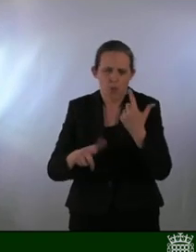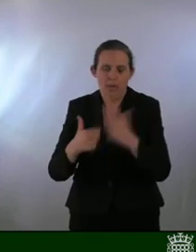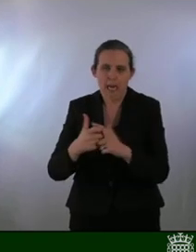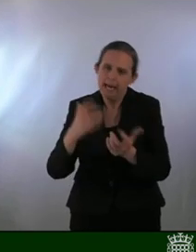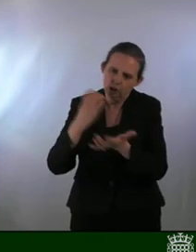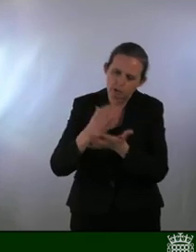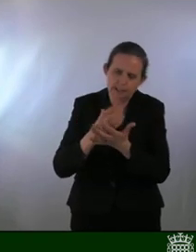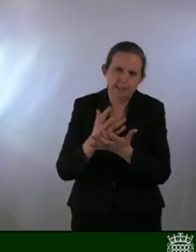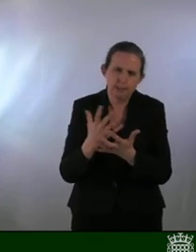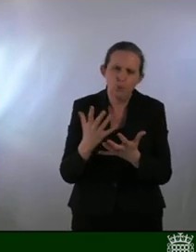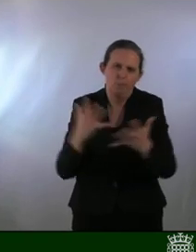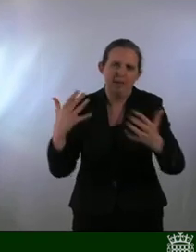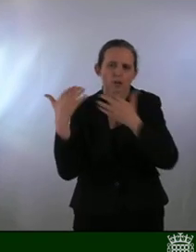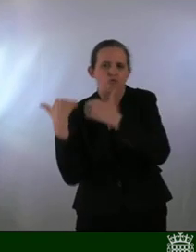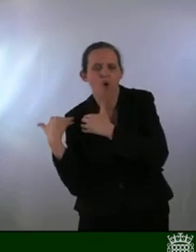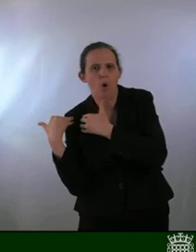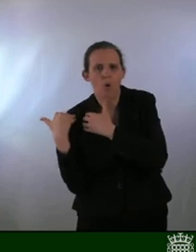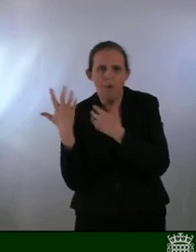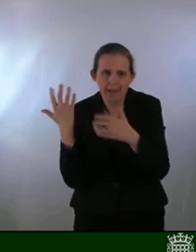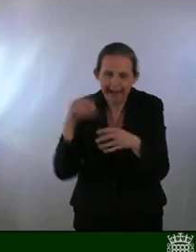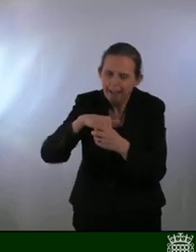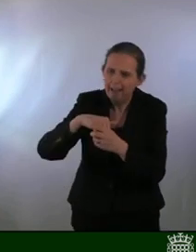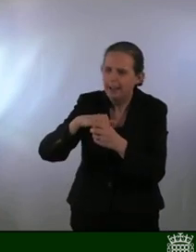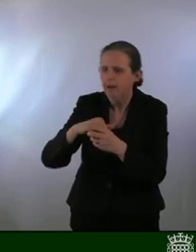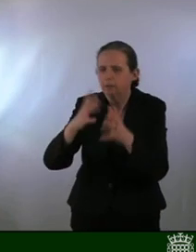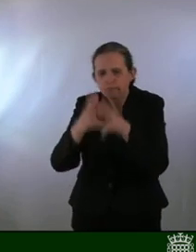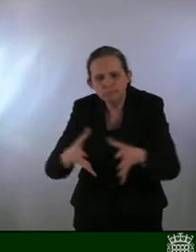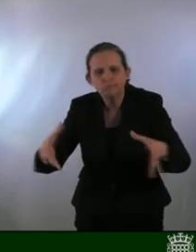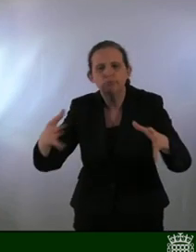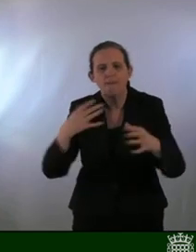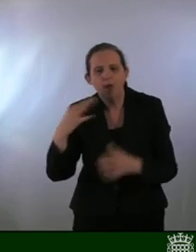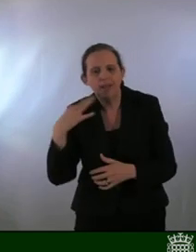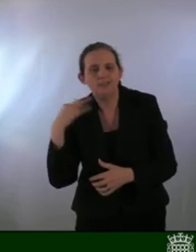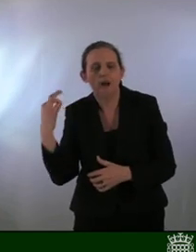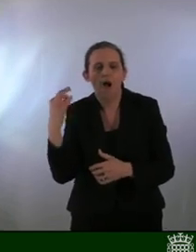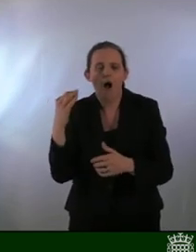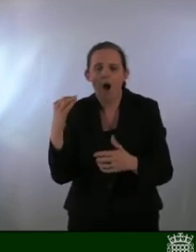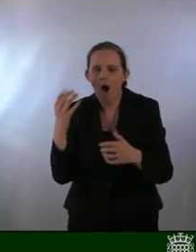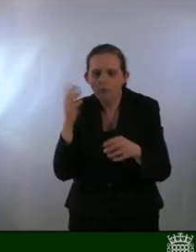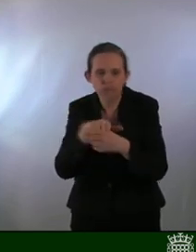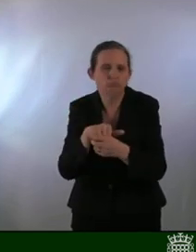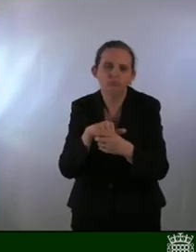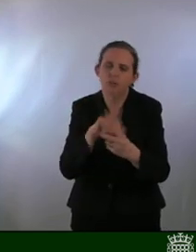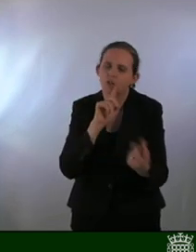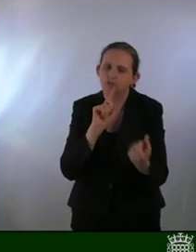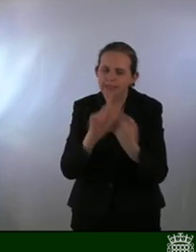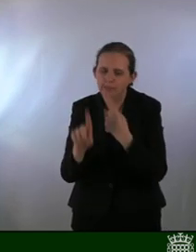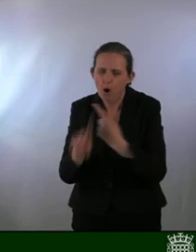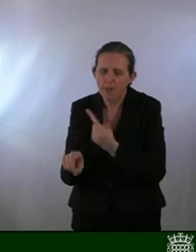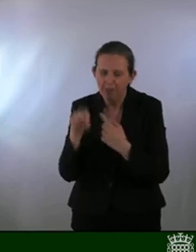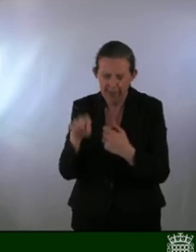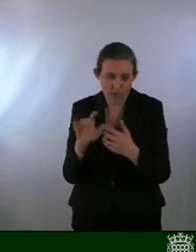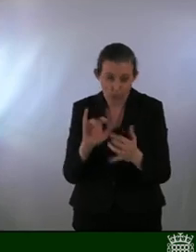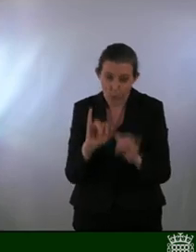play, including with the increase in volunteering, in the response to this unprecedented crisis, and